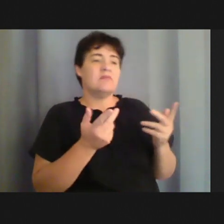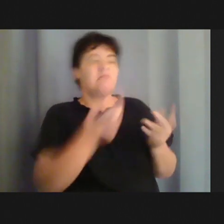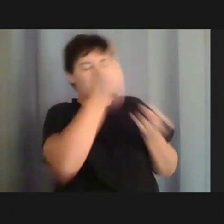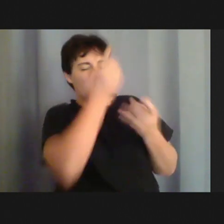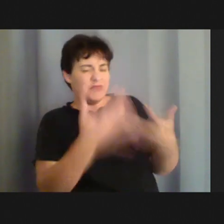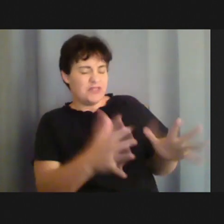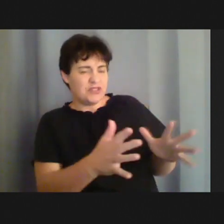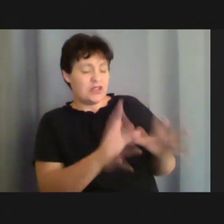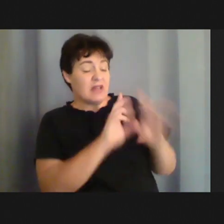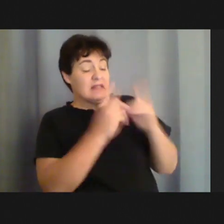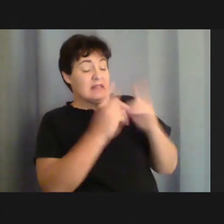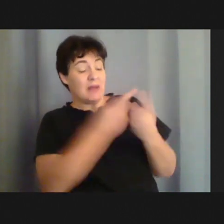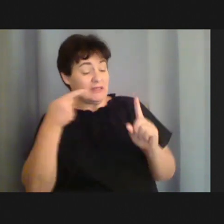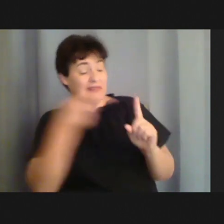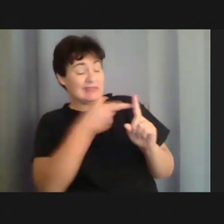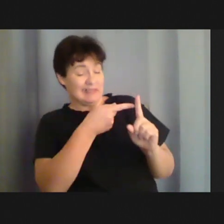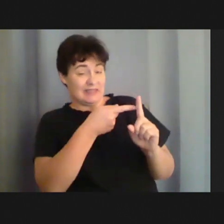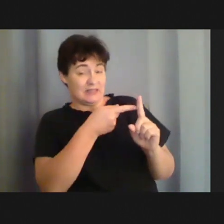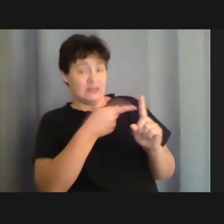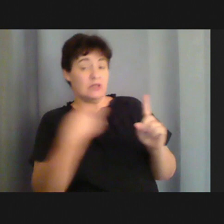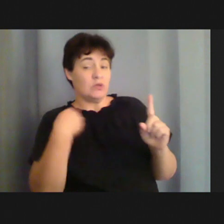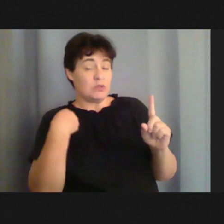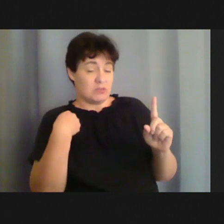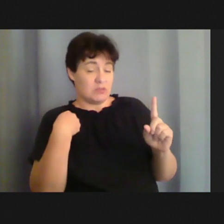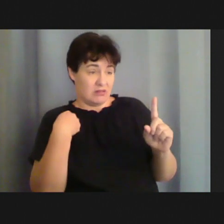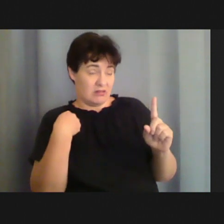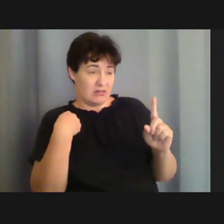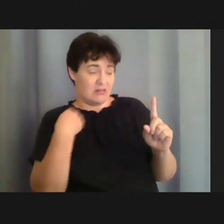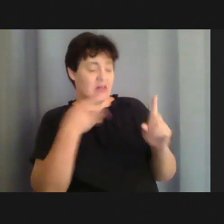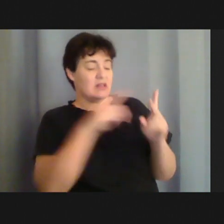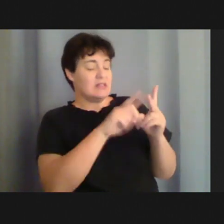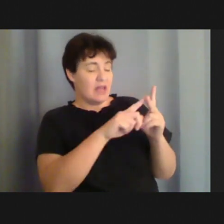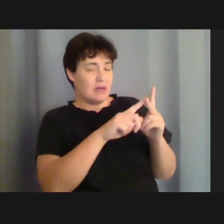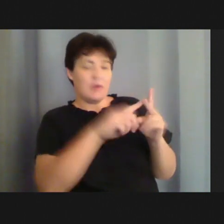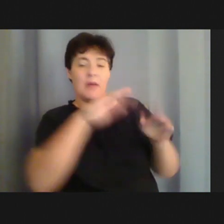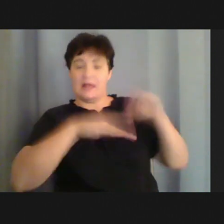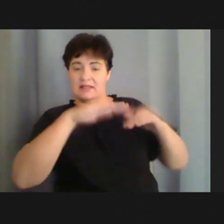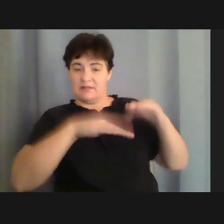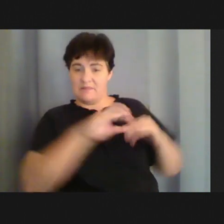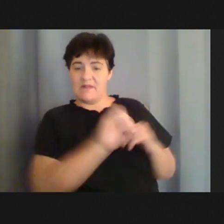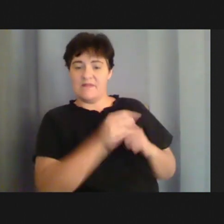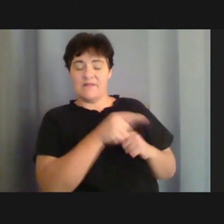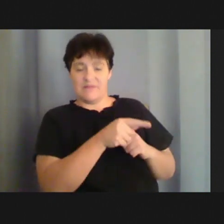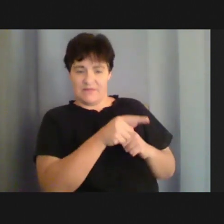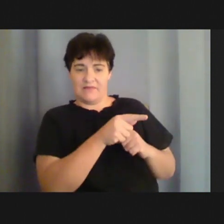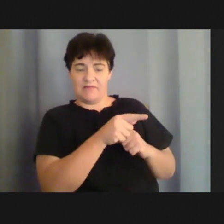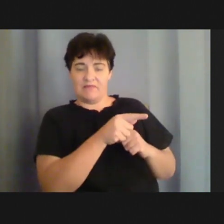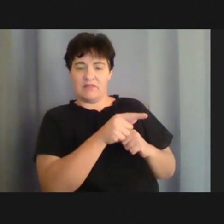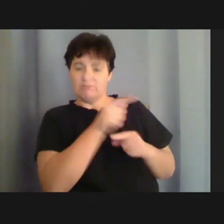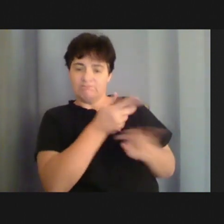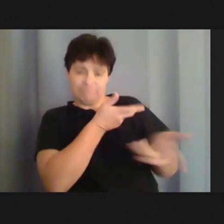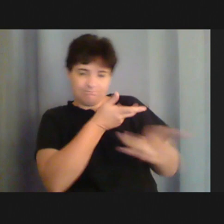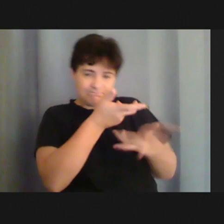departments that are responsible for it, and Pan South African Language Board is also the right body to speak on it.